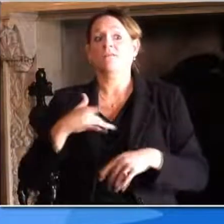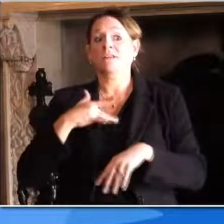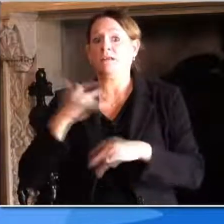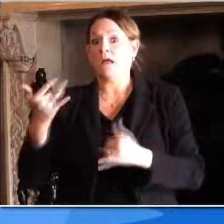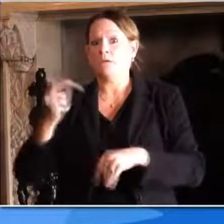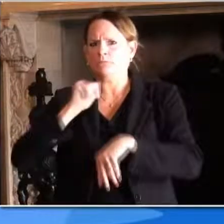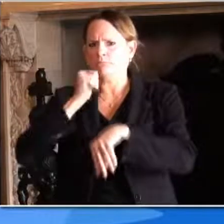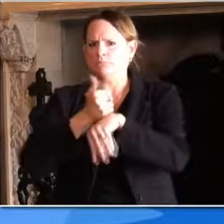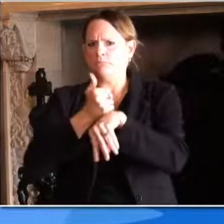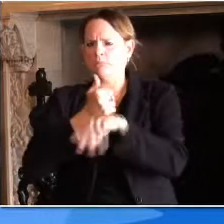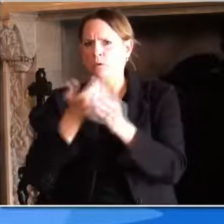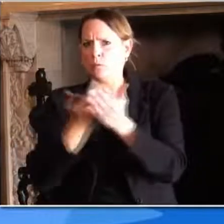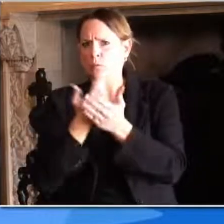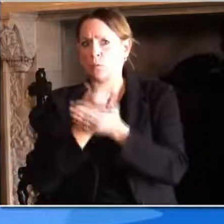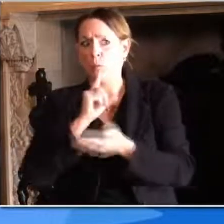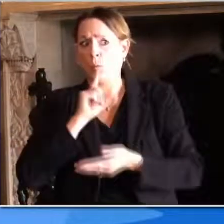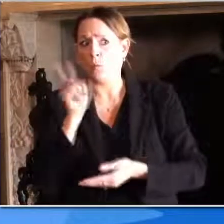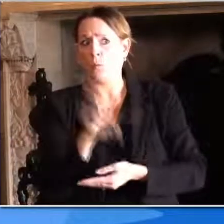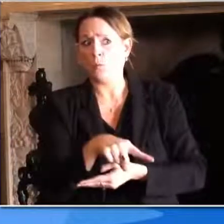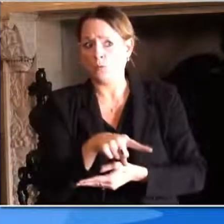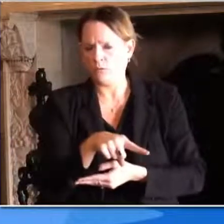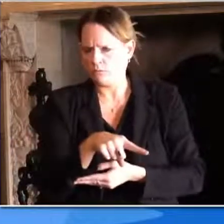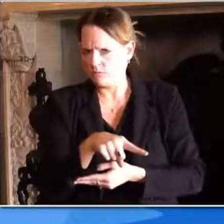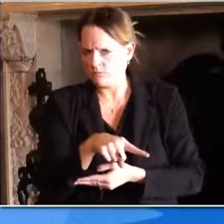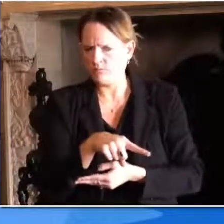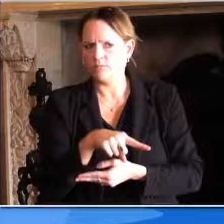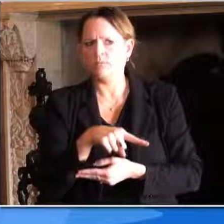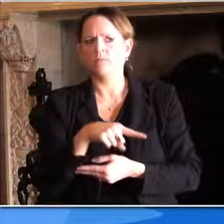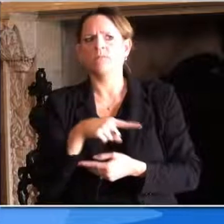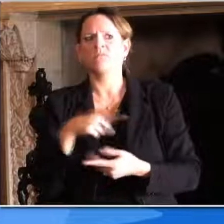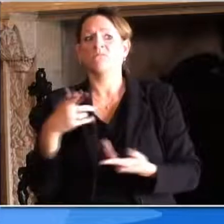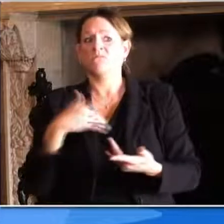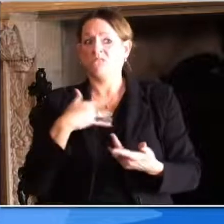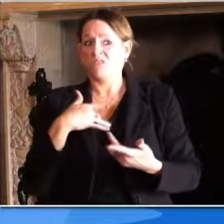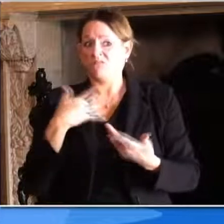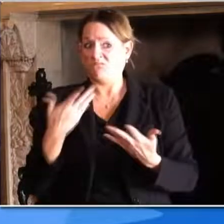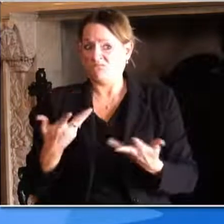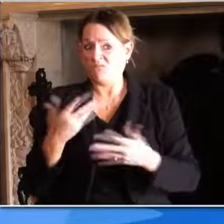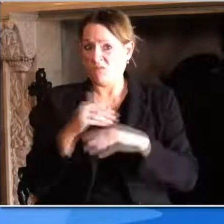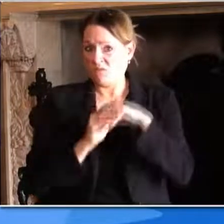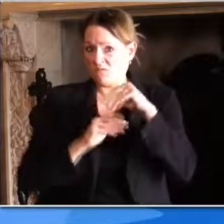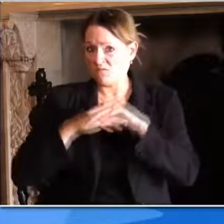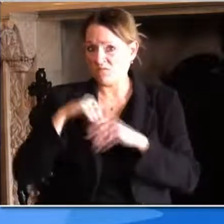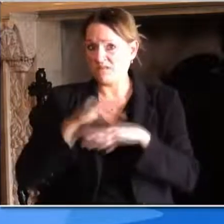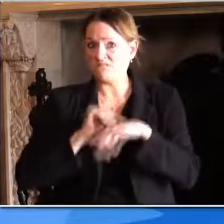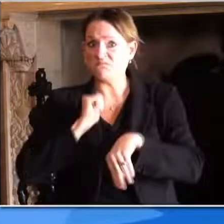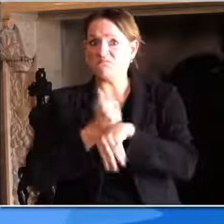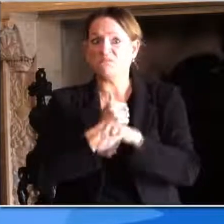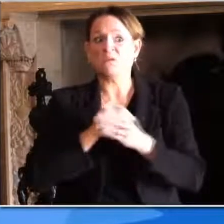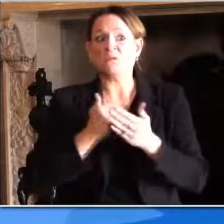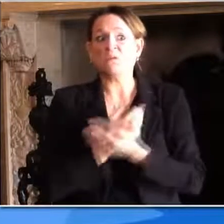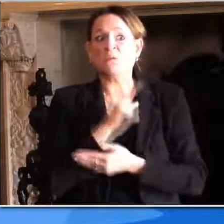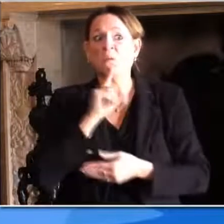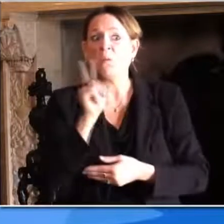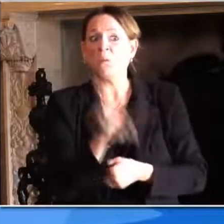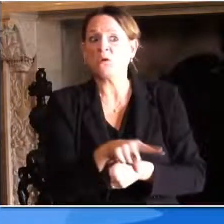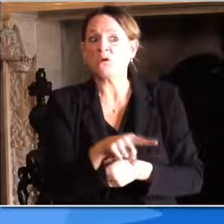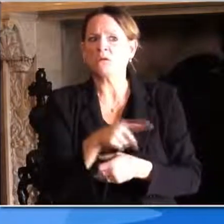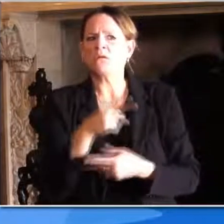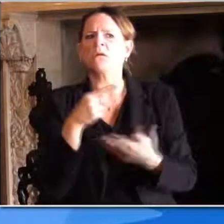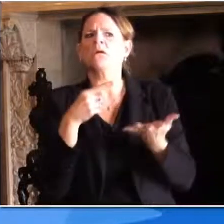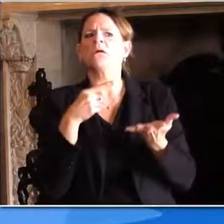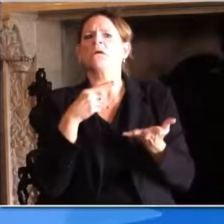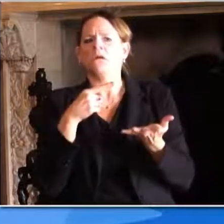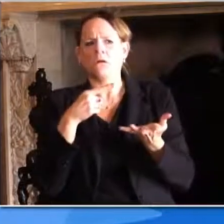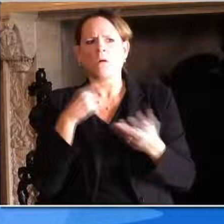to the legality of this order moving forward, and then piggybacking off that, why was a mask mandate made